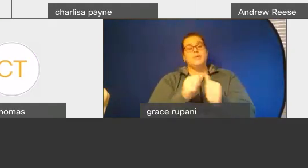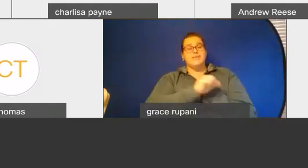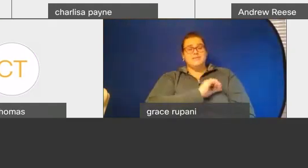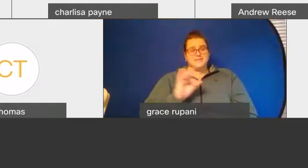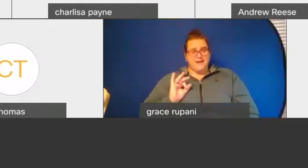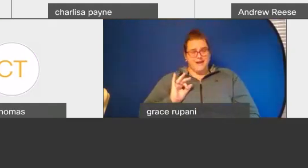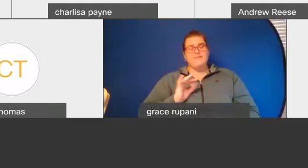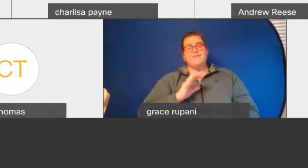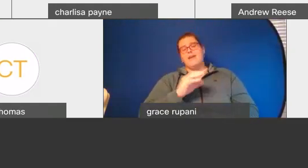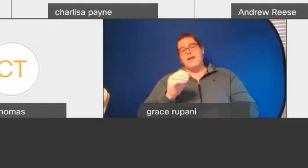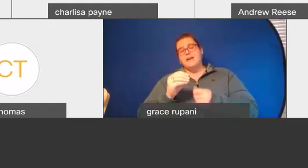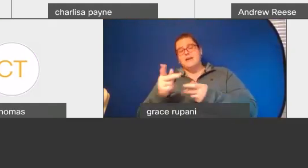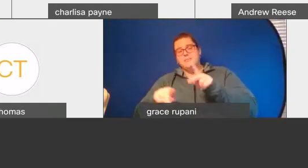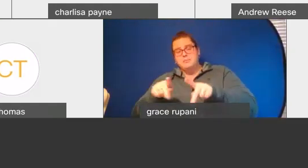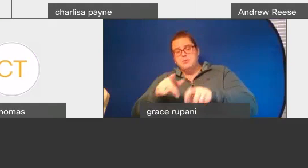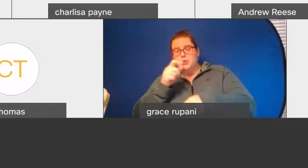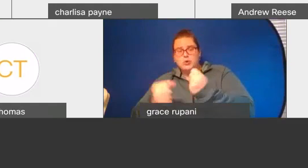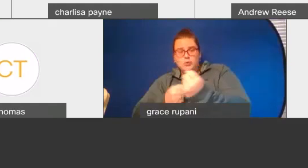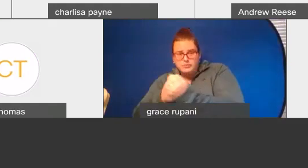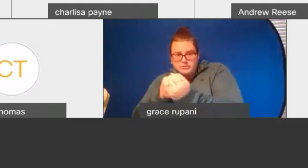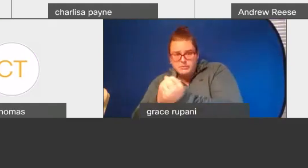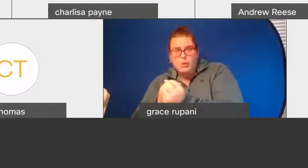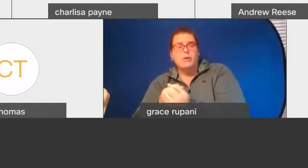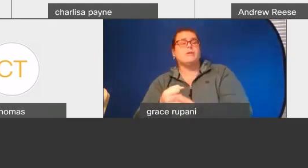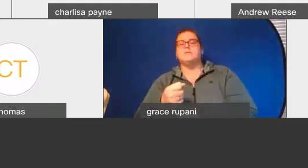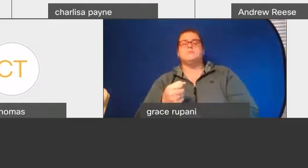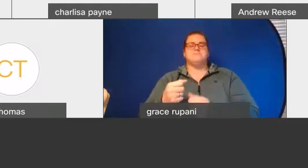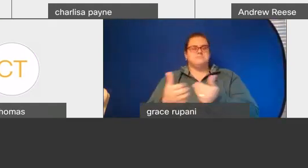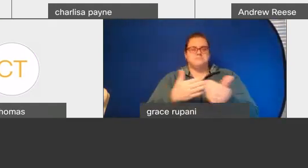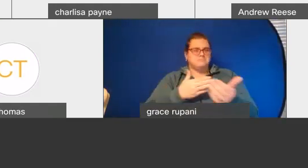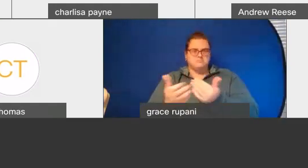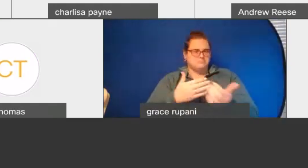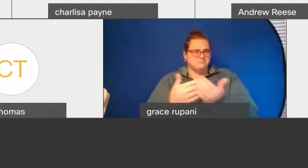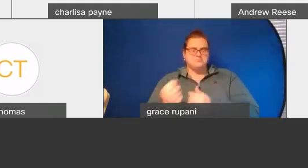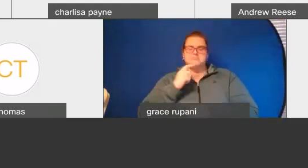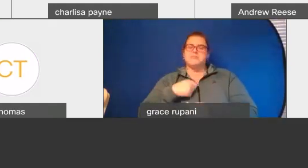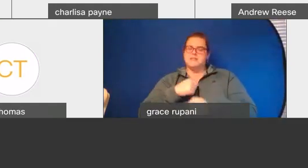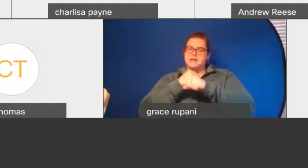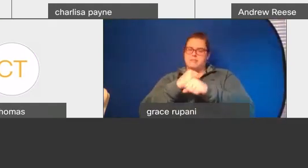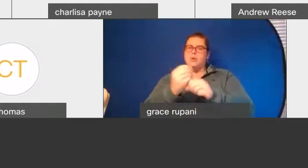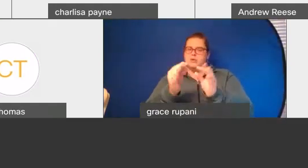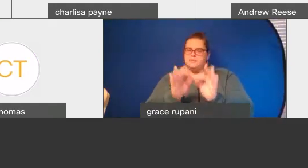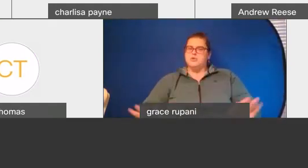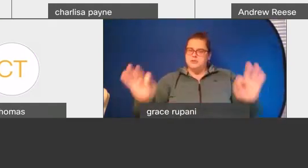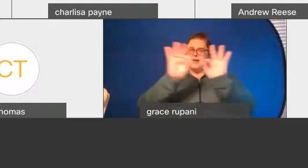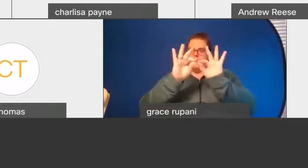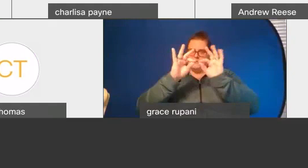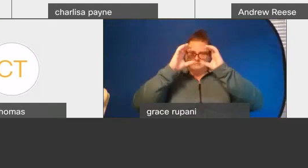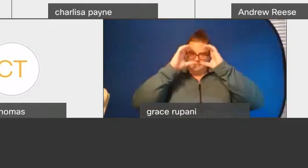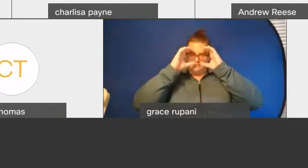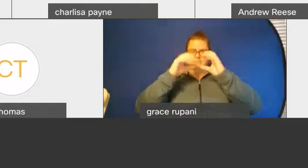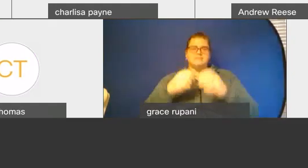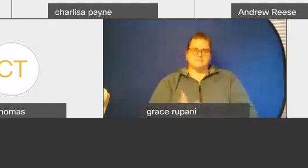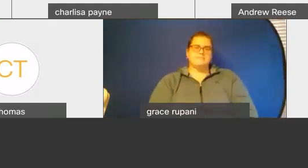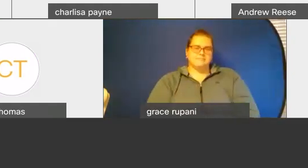provide services to, especially when you're unable to socially distance from